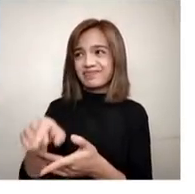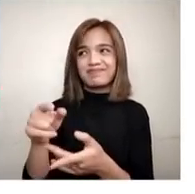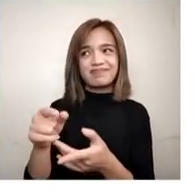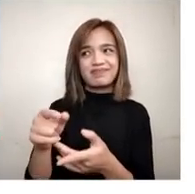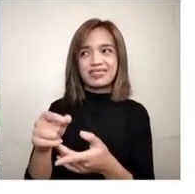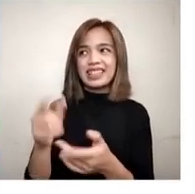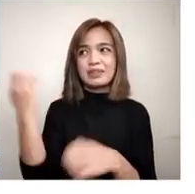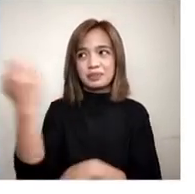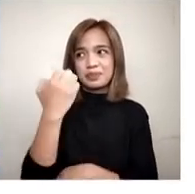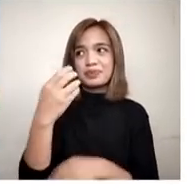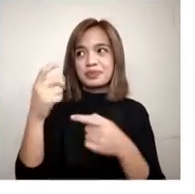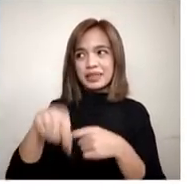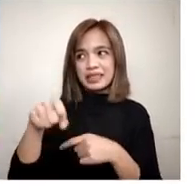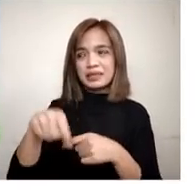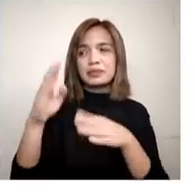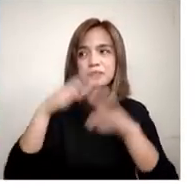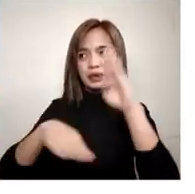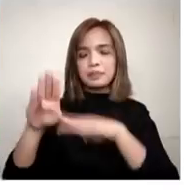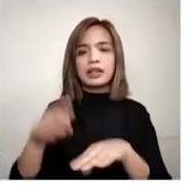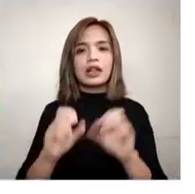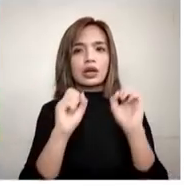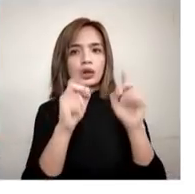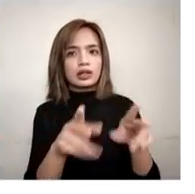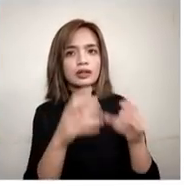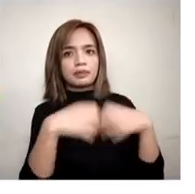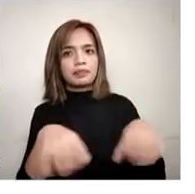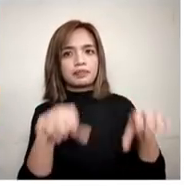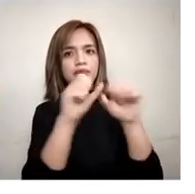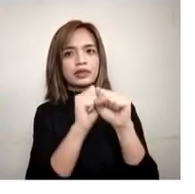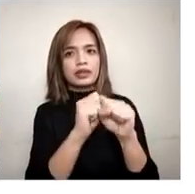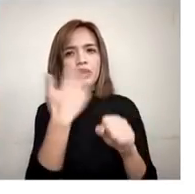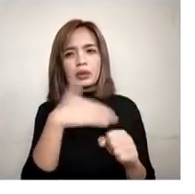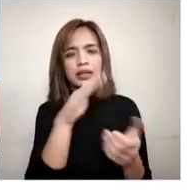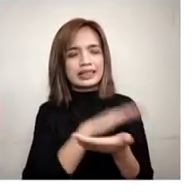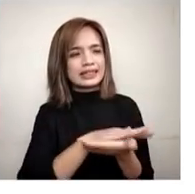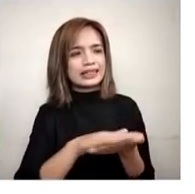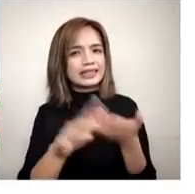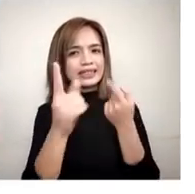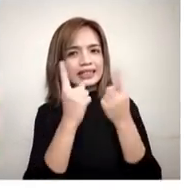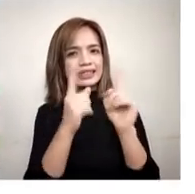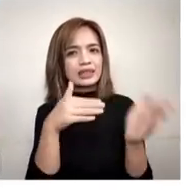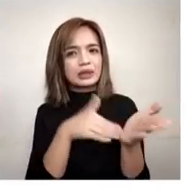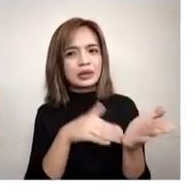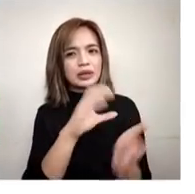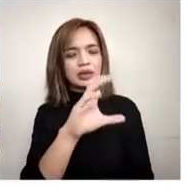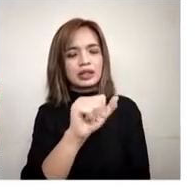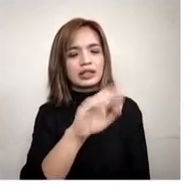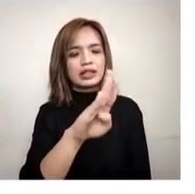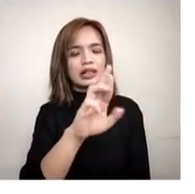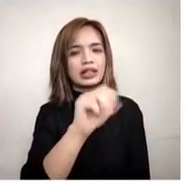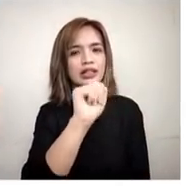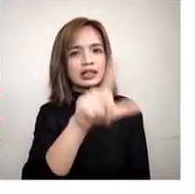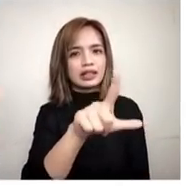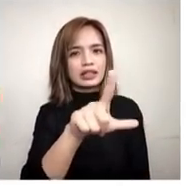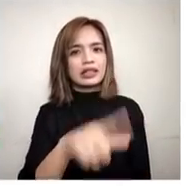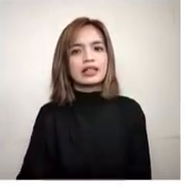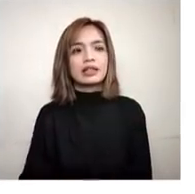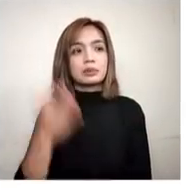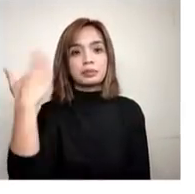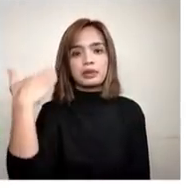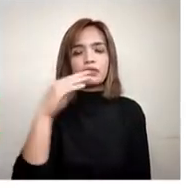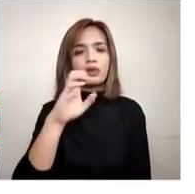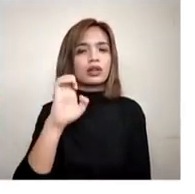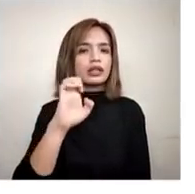have. All right, we're going to have to leave it at that. Always nice talking to you. Dr. Esperanza Cabral there, former Secretary of the Health